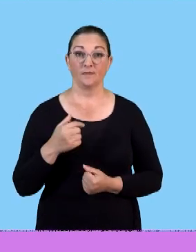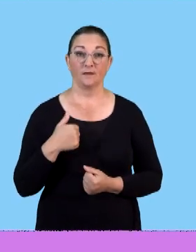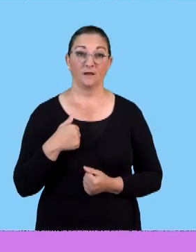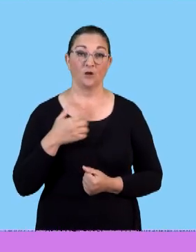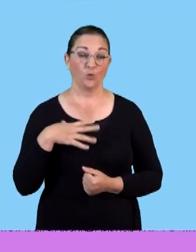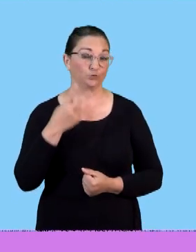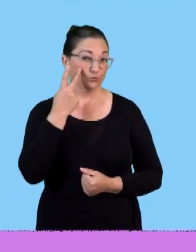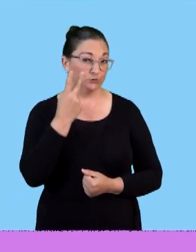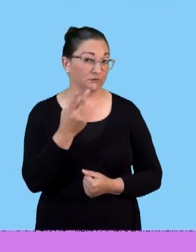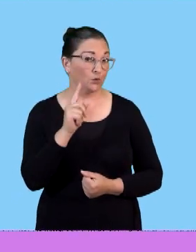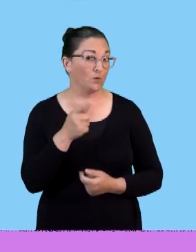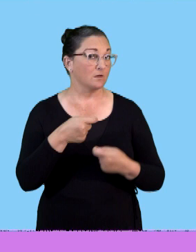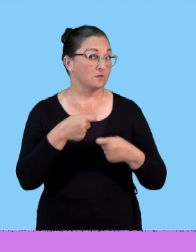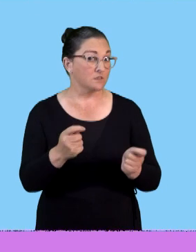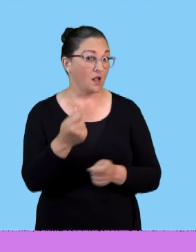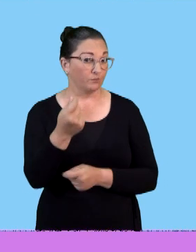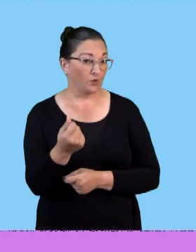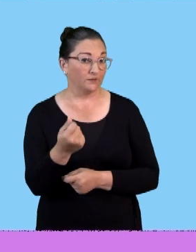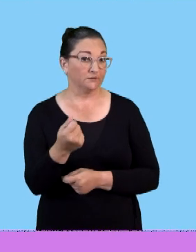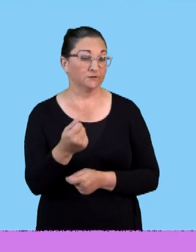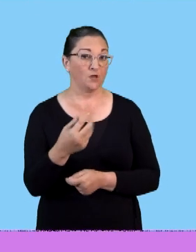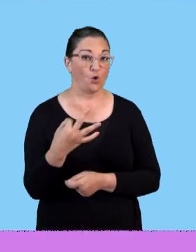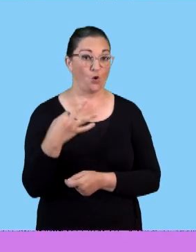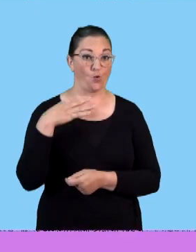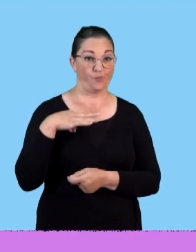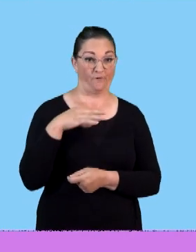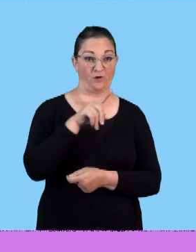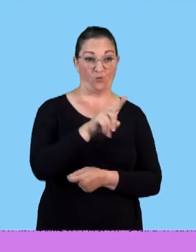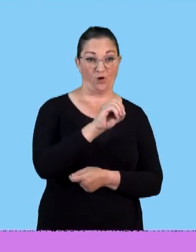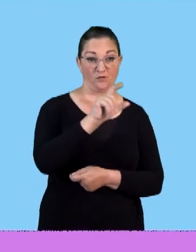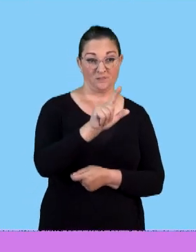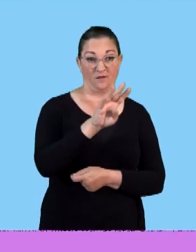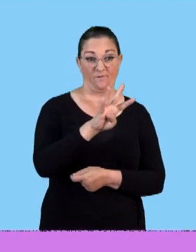so in order for me to determine the selling price, I took my profit,